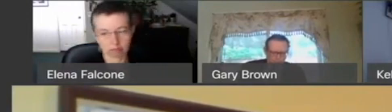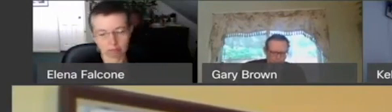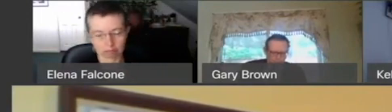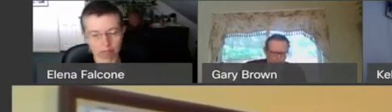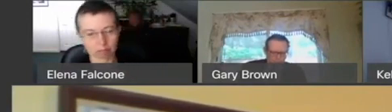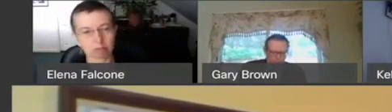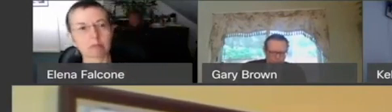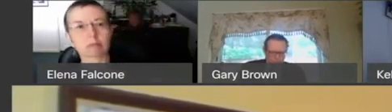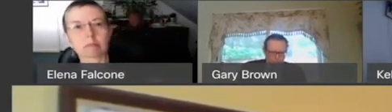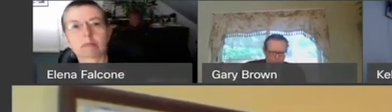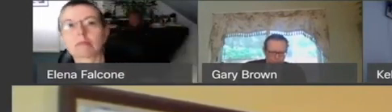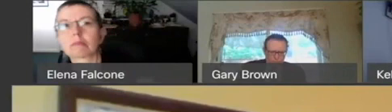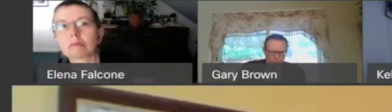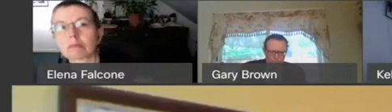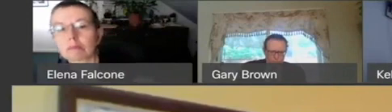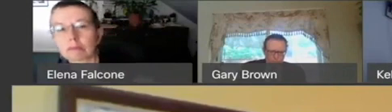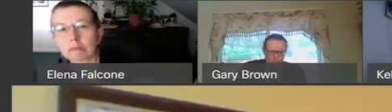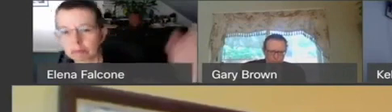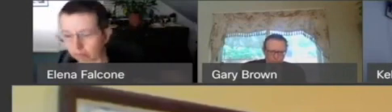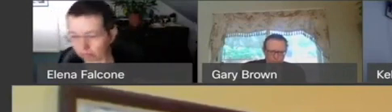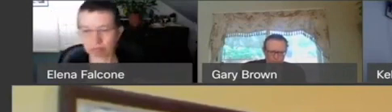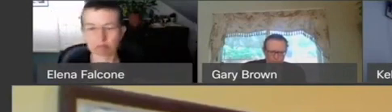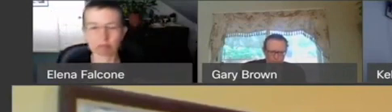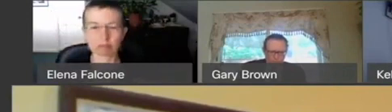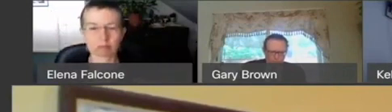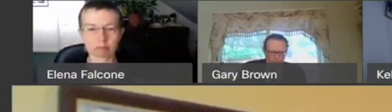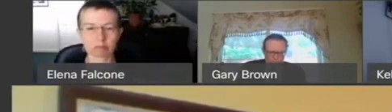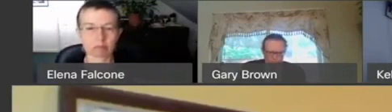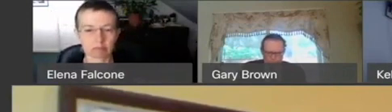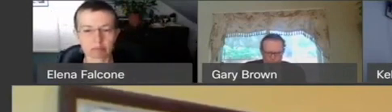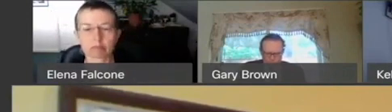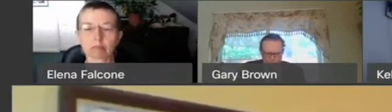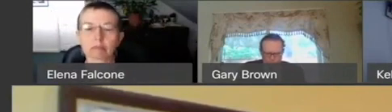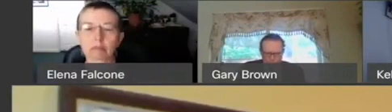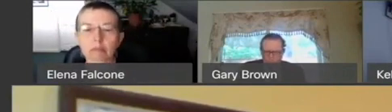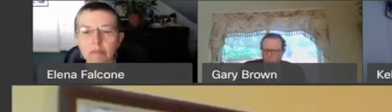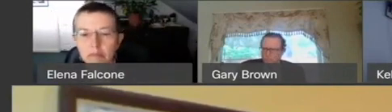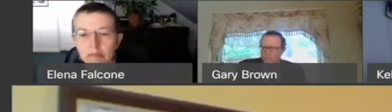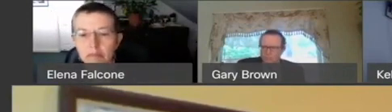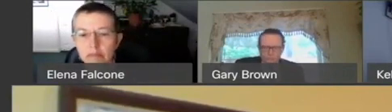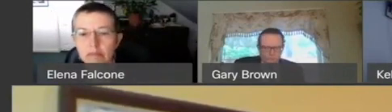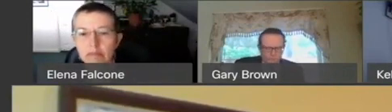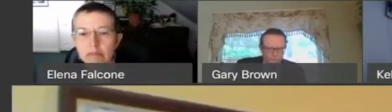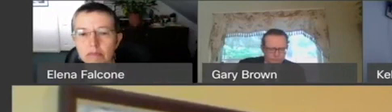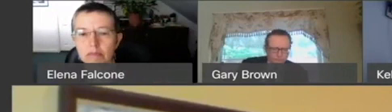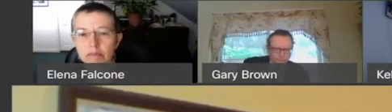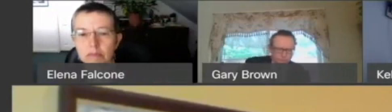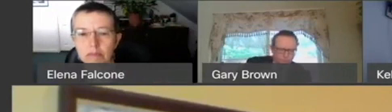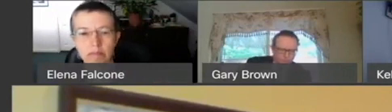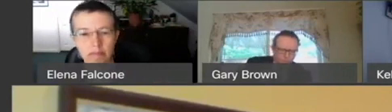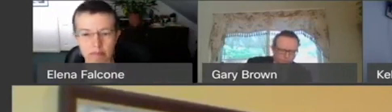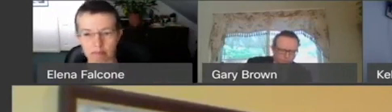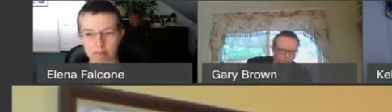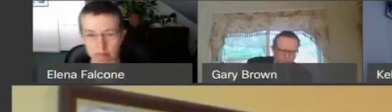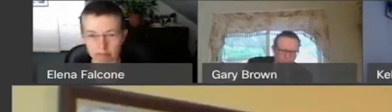to avoid. Ladies, you have a pretty scarf. You can wear a scarf and then voila. You can just pull the